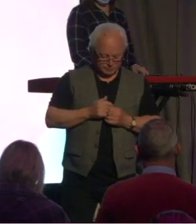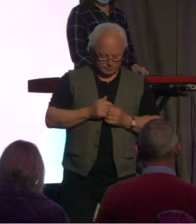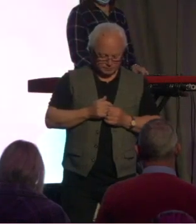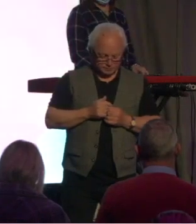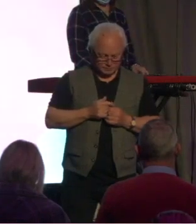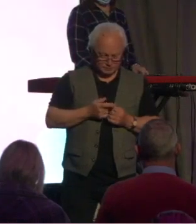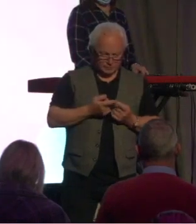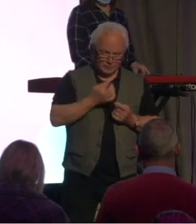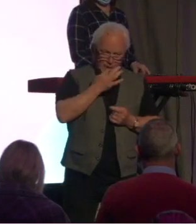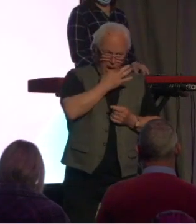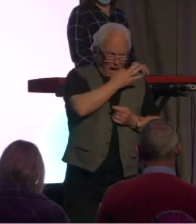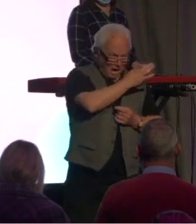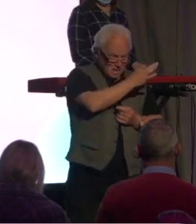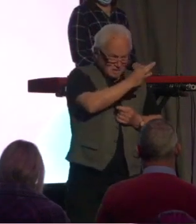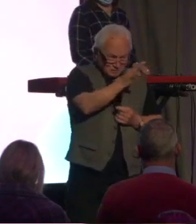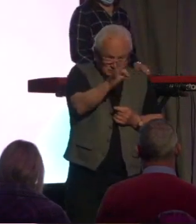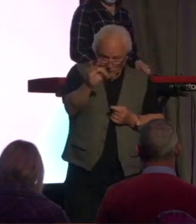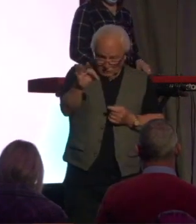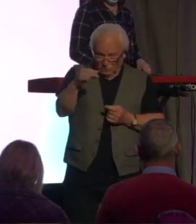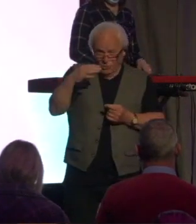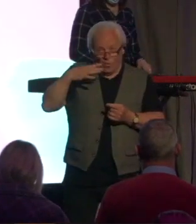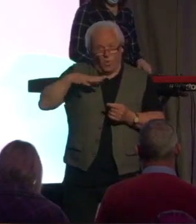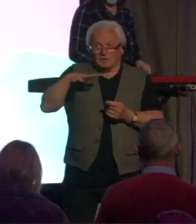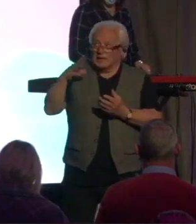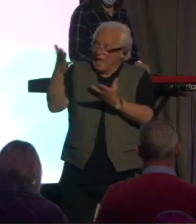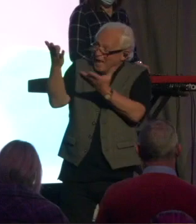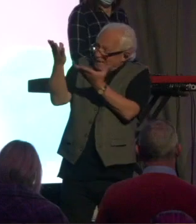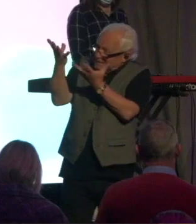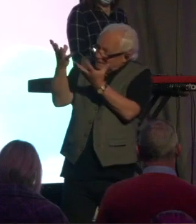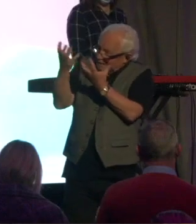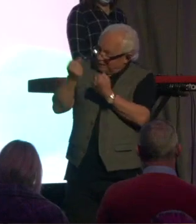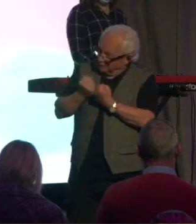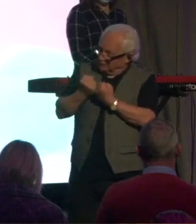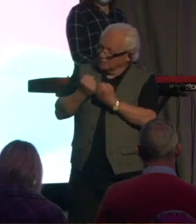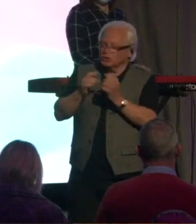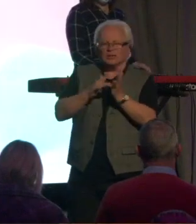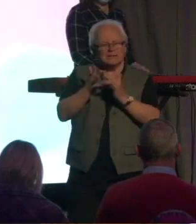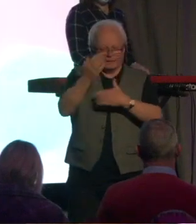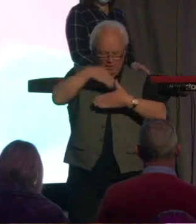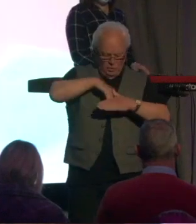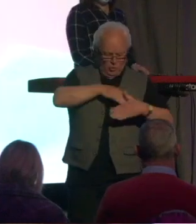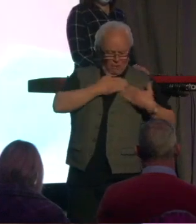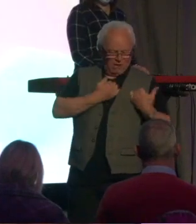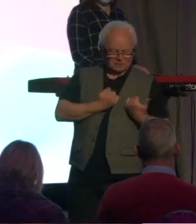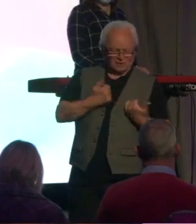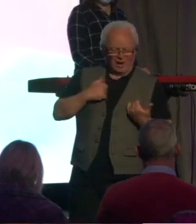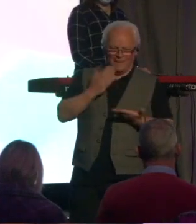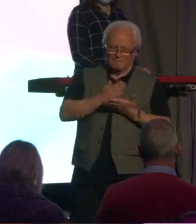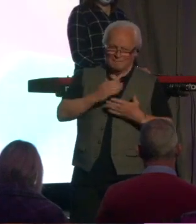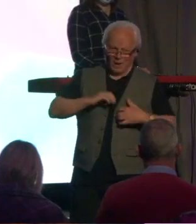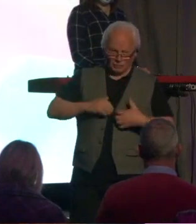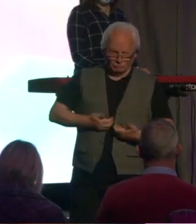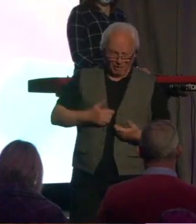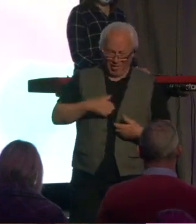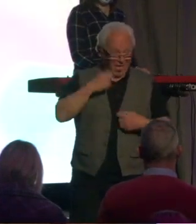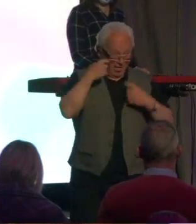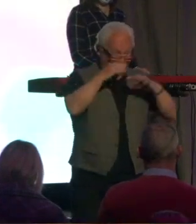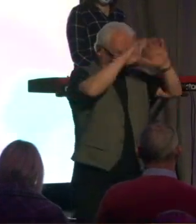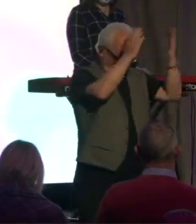You want to accept Jesus. You've been hungry, searching for things in the wrong